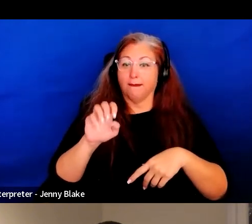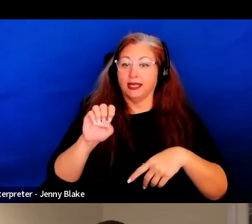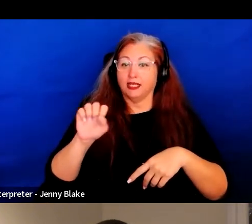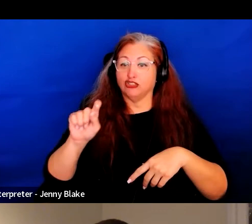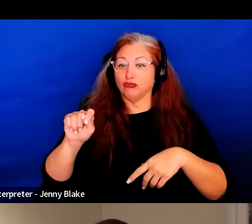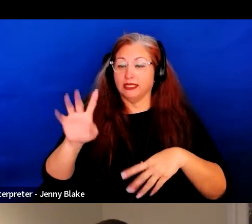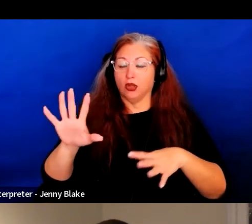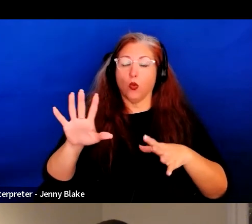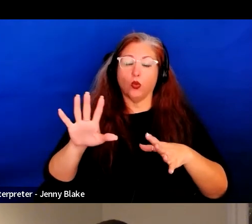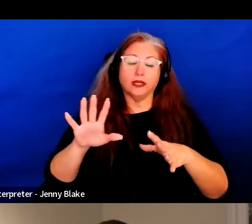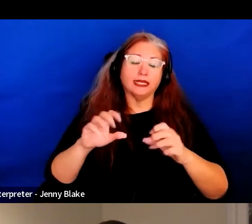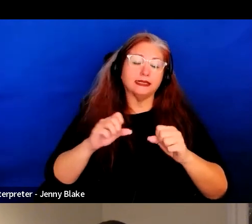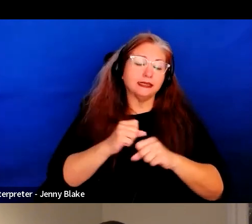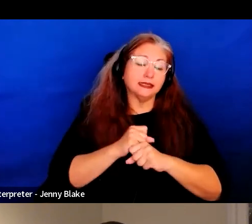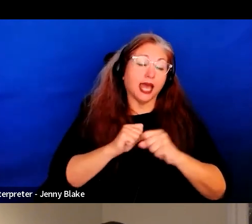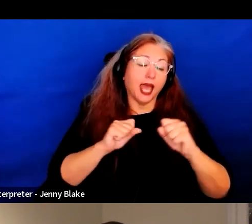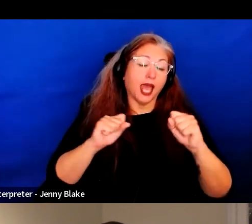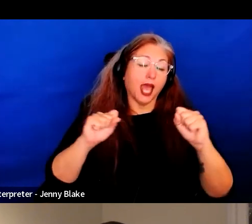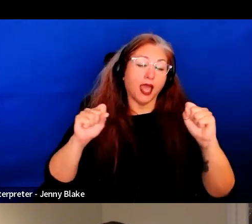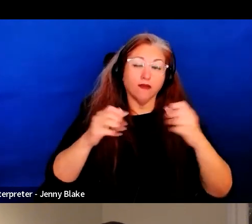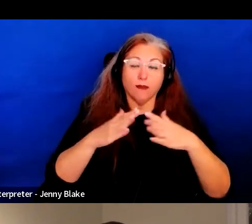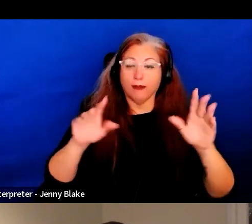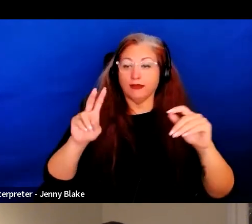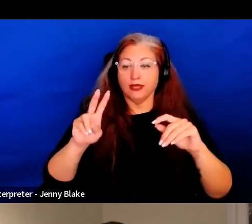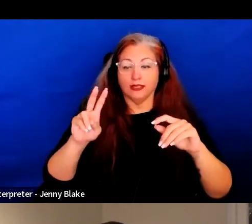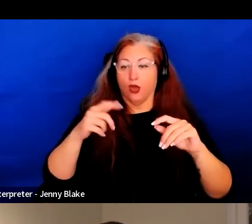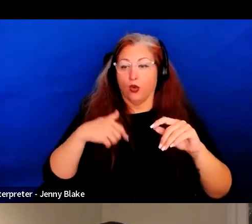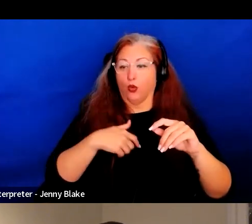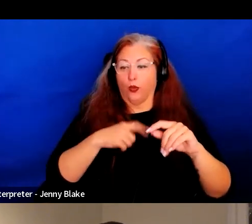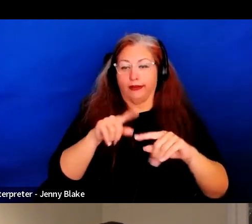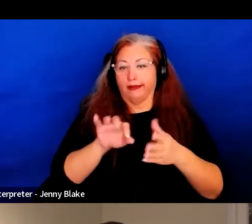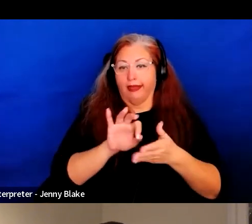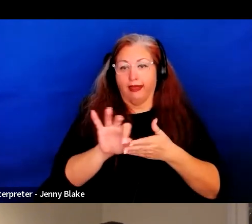public television is like more than any of us could count.